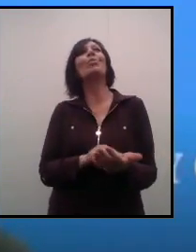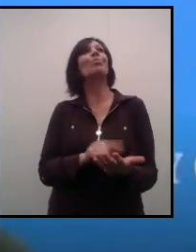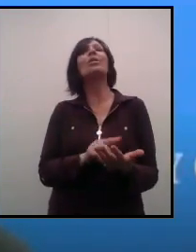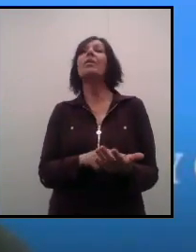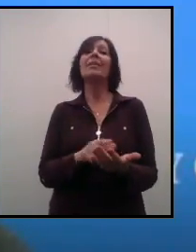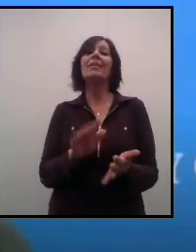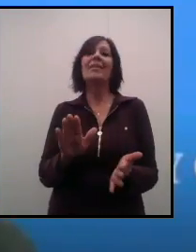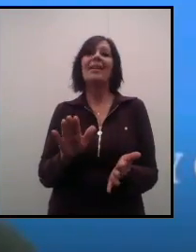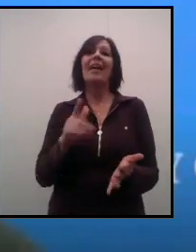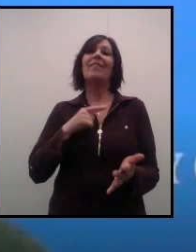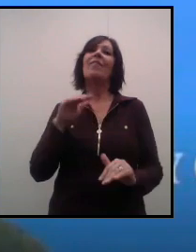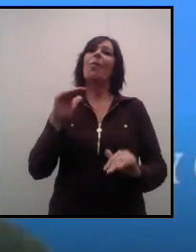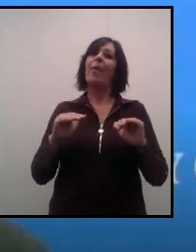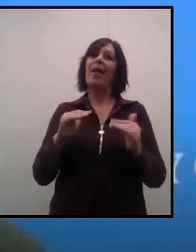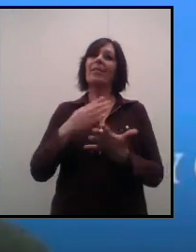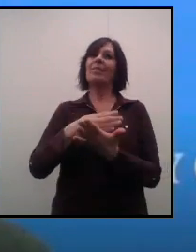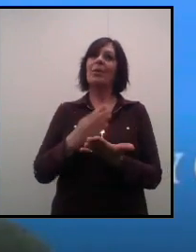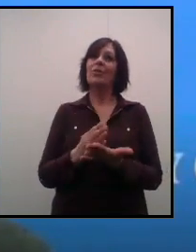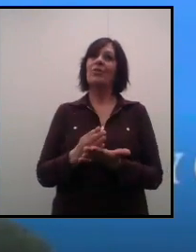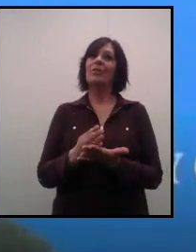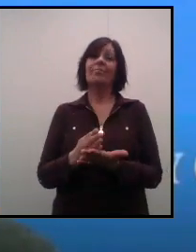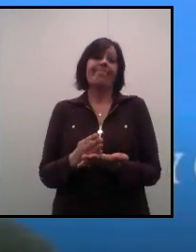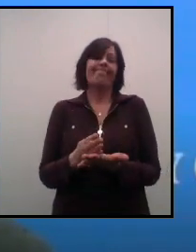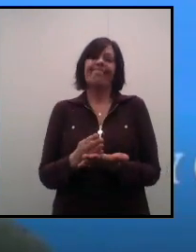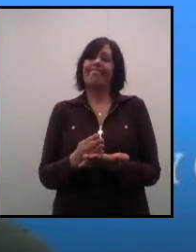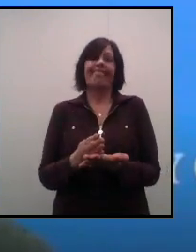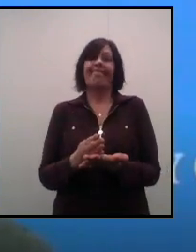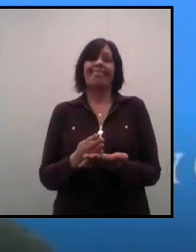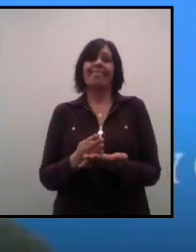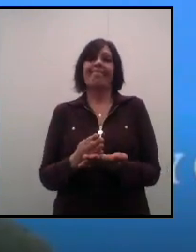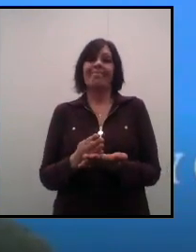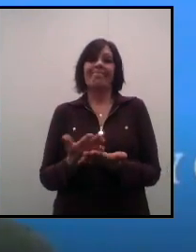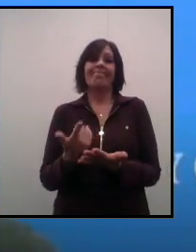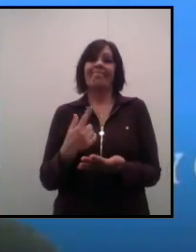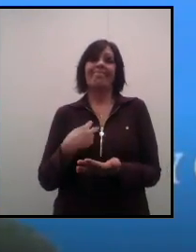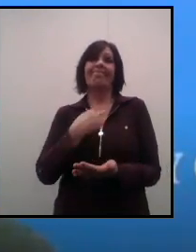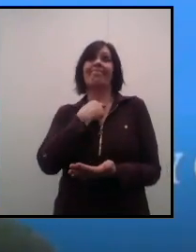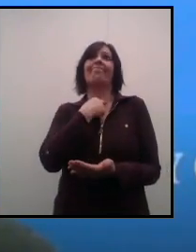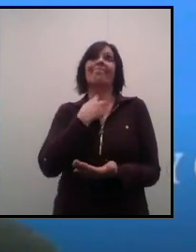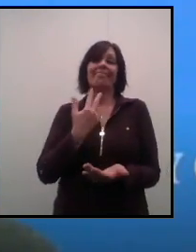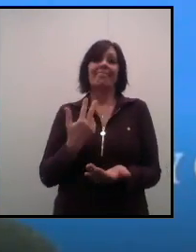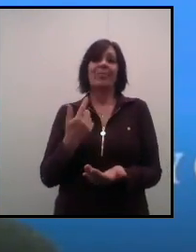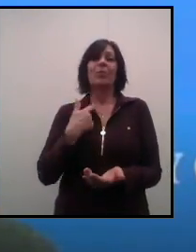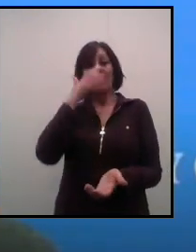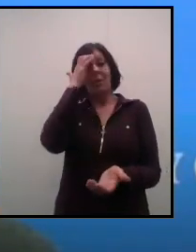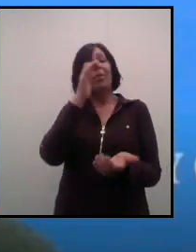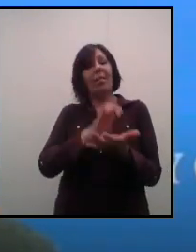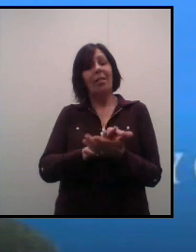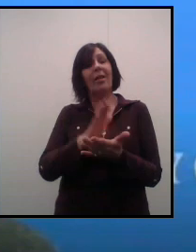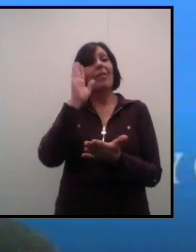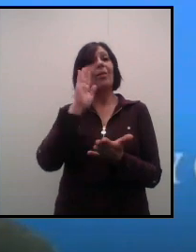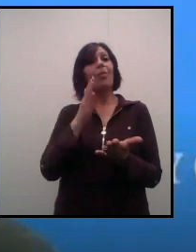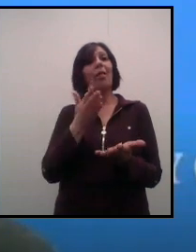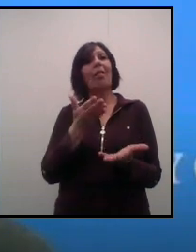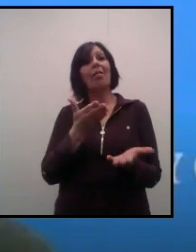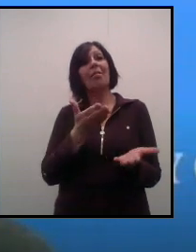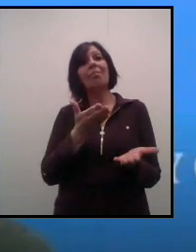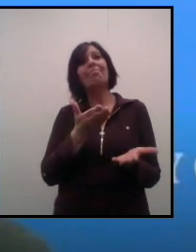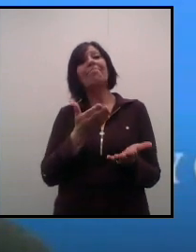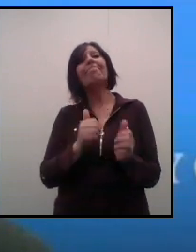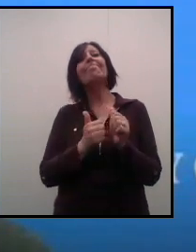balance our budget. And it's just how it's going to be in this situation. And we believe that this will carry over to some degree